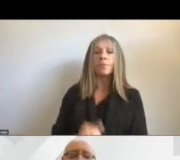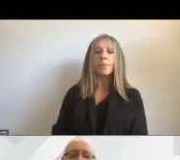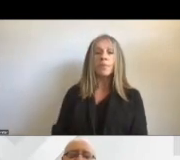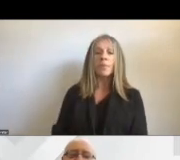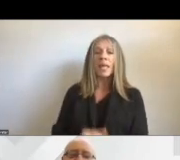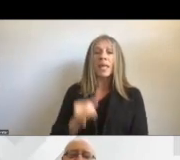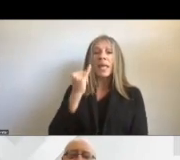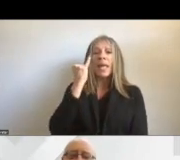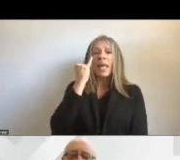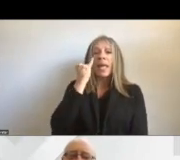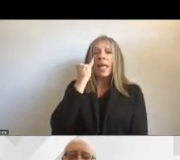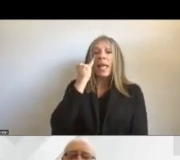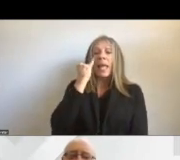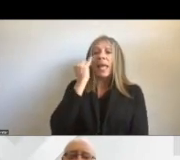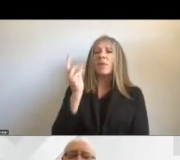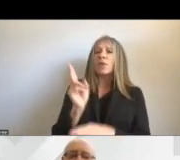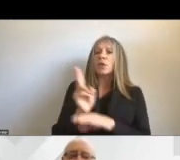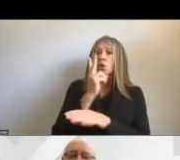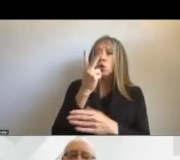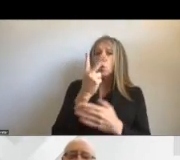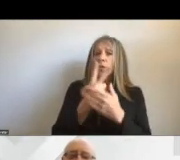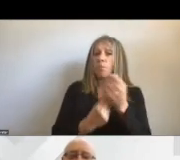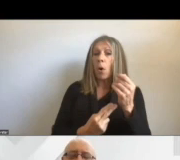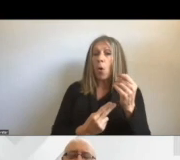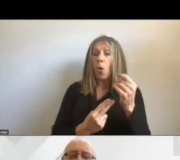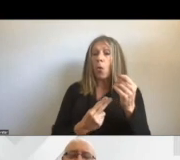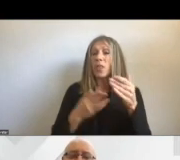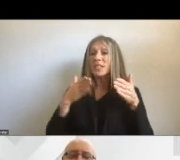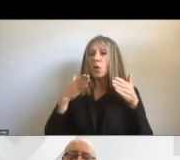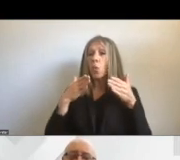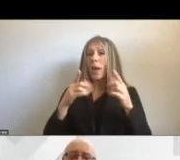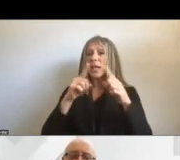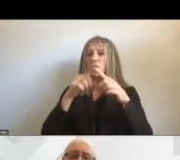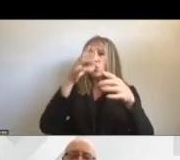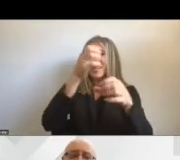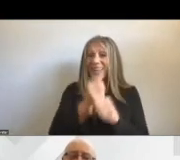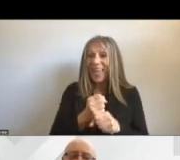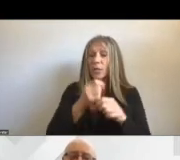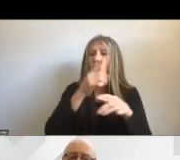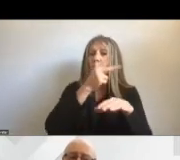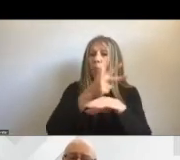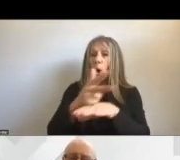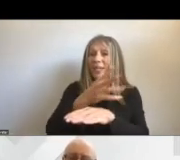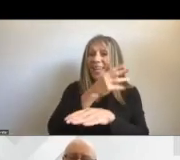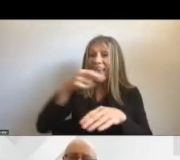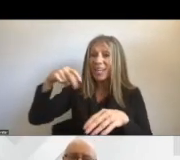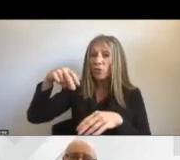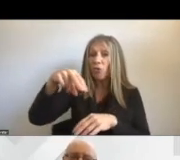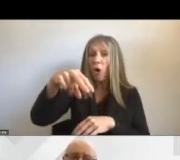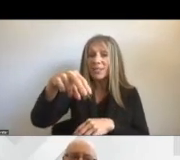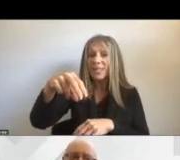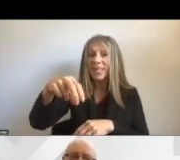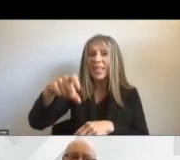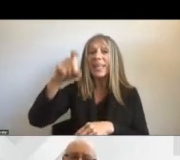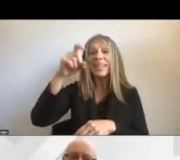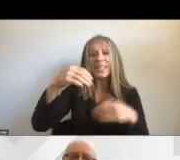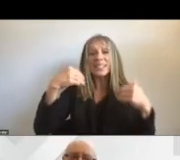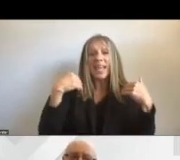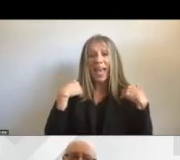bus stop or a bus rapid transit platform, these are the common requirements. There must be